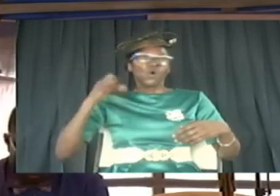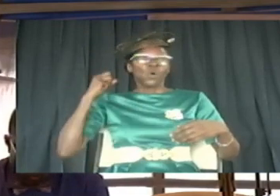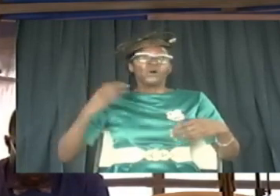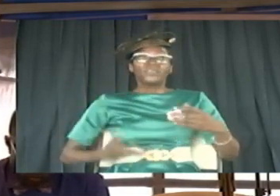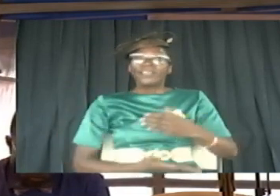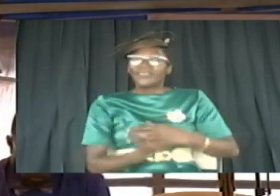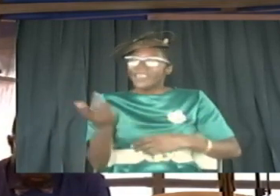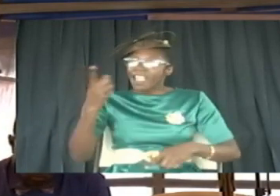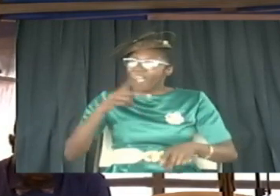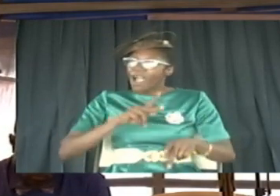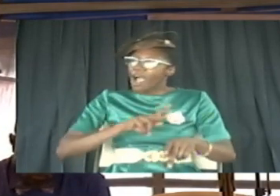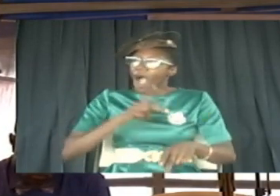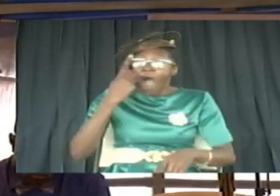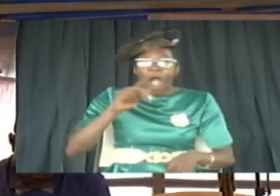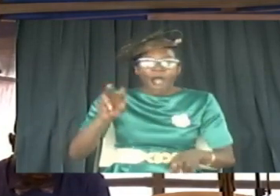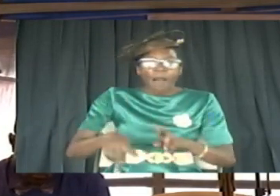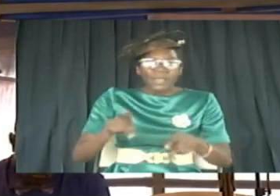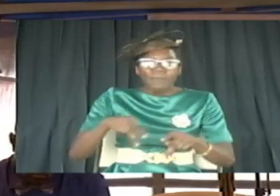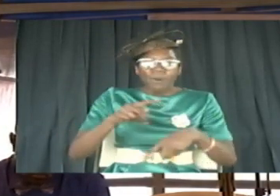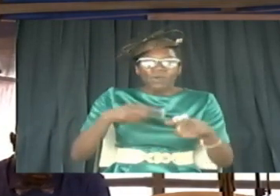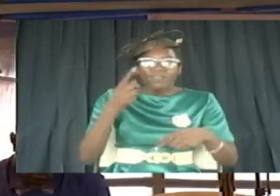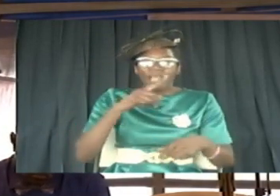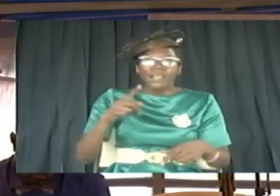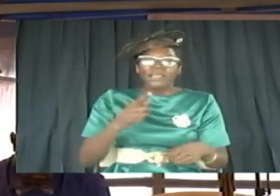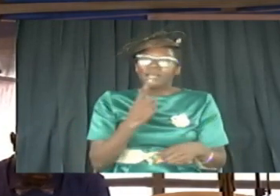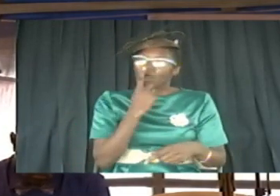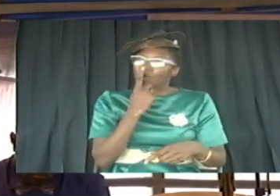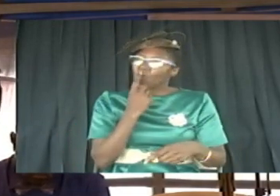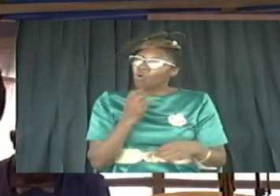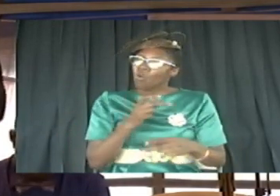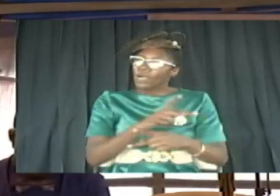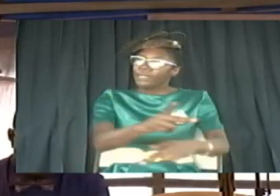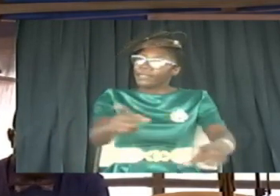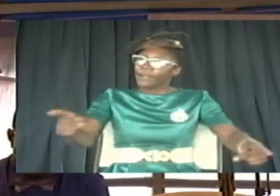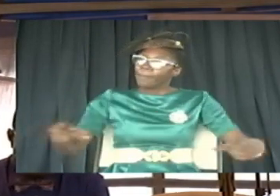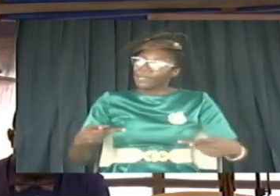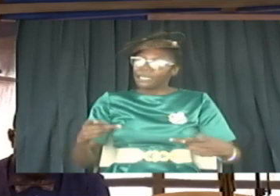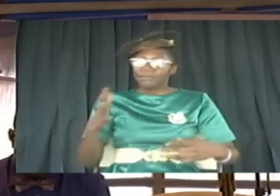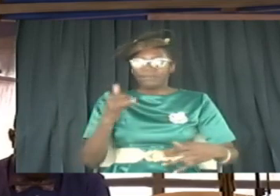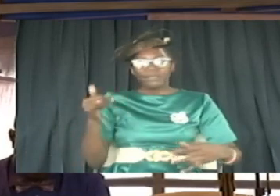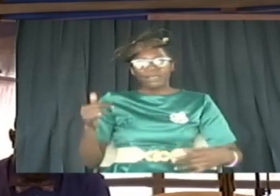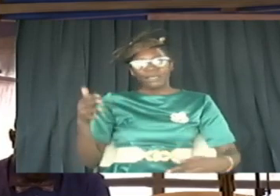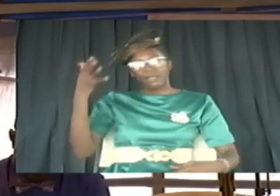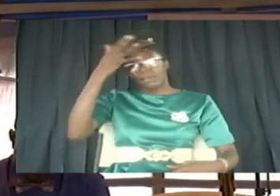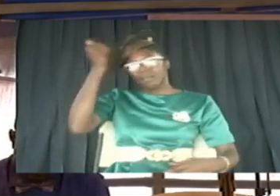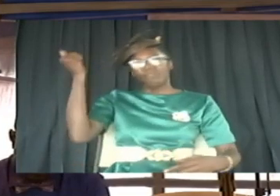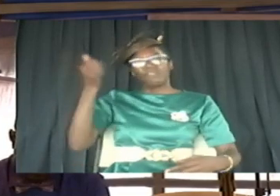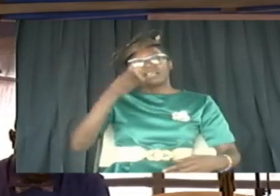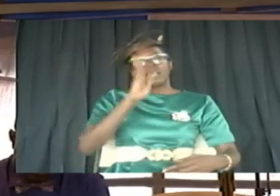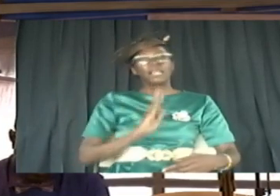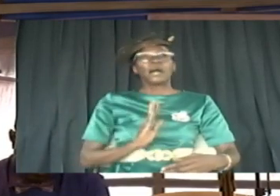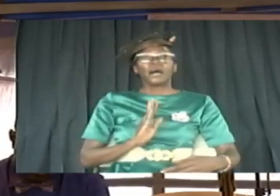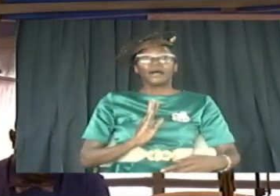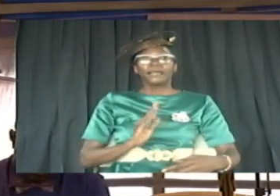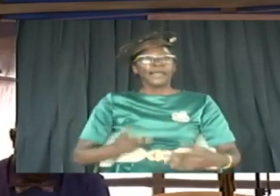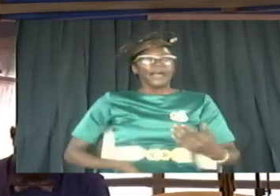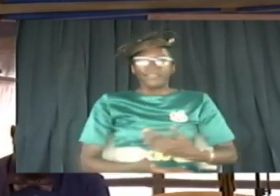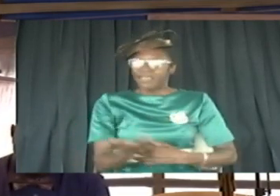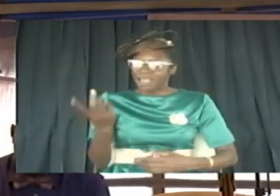they are in a quiet place, they forget God. There are